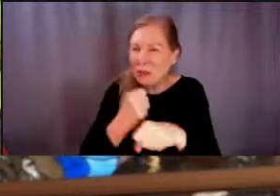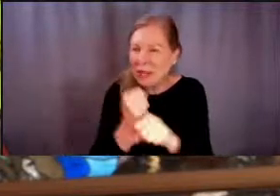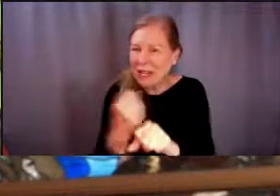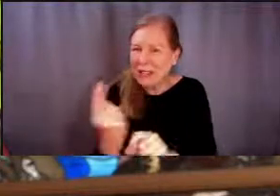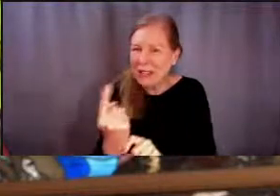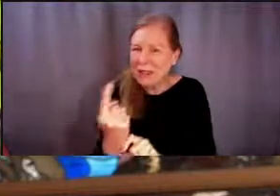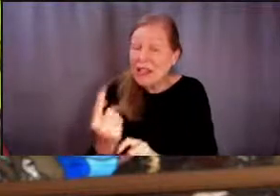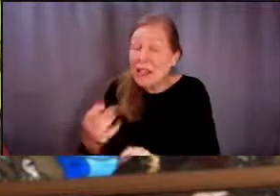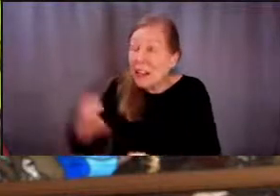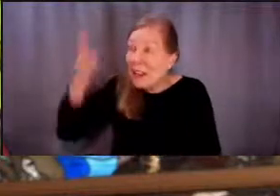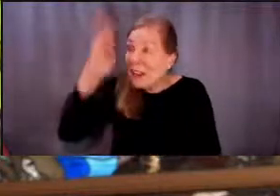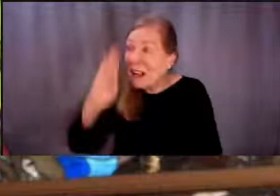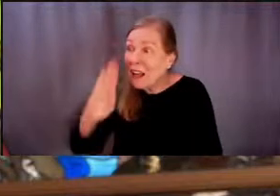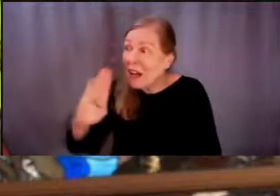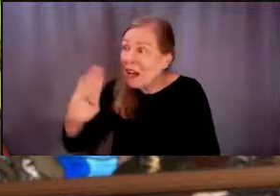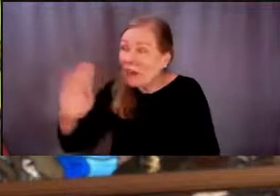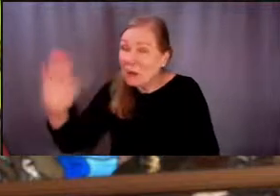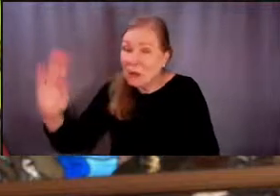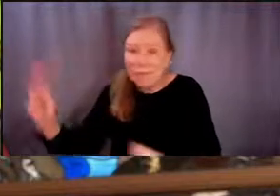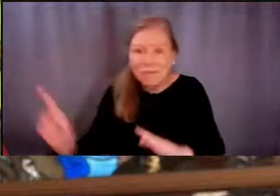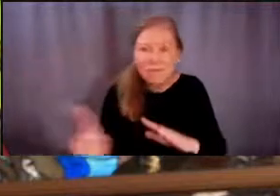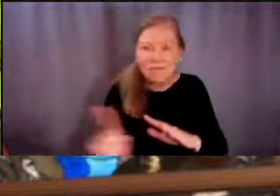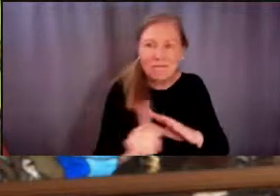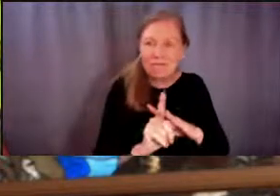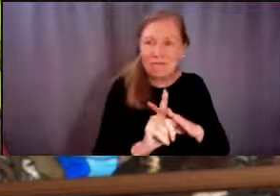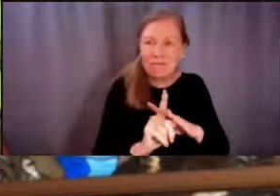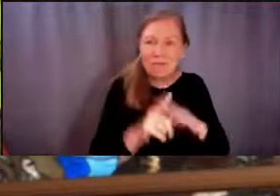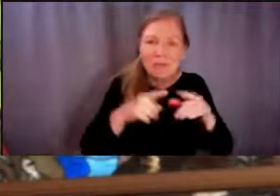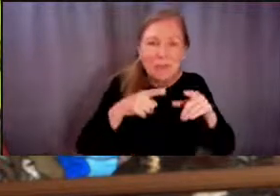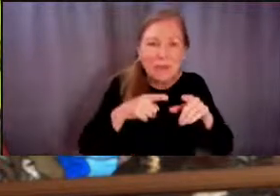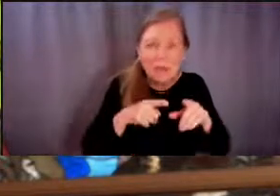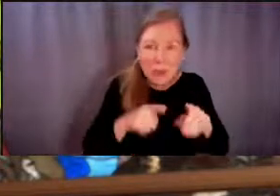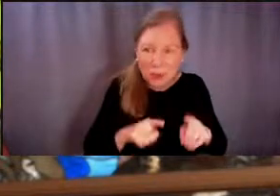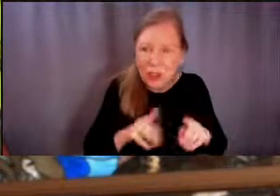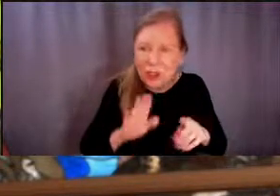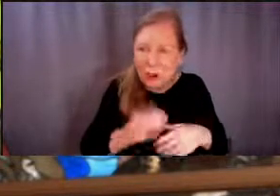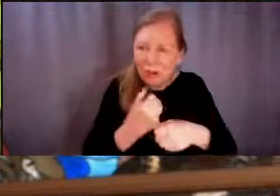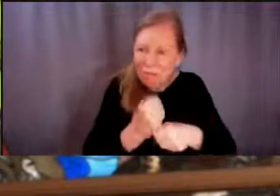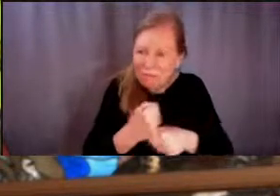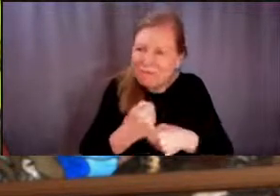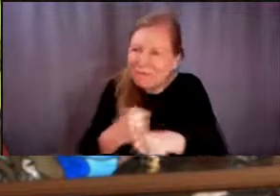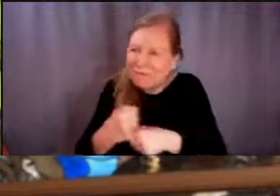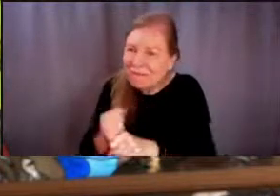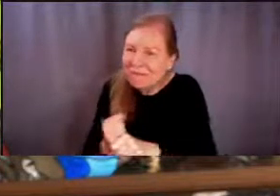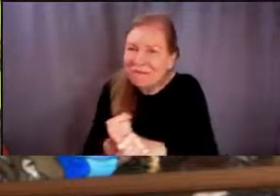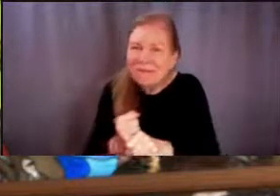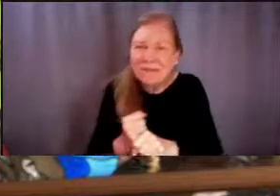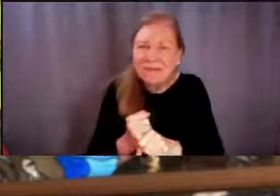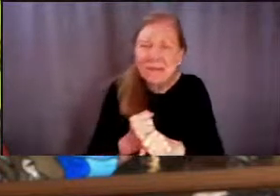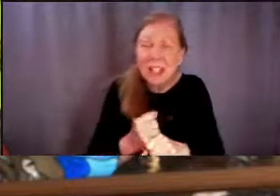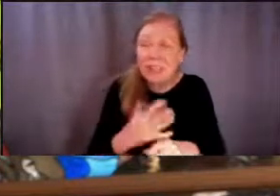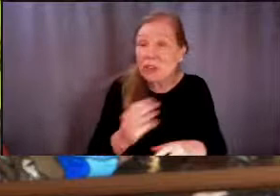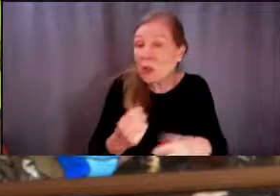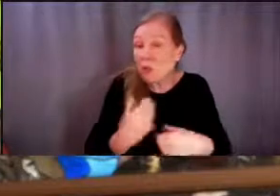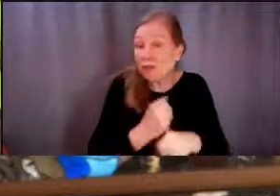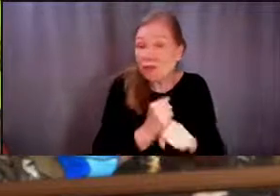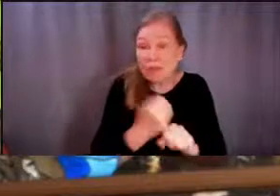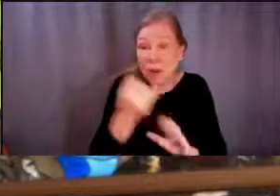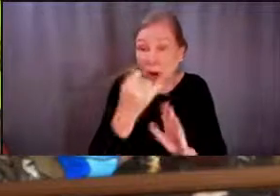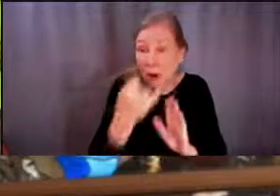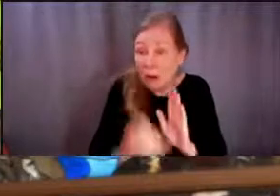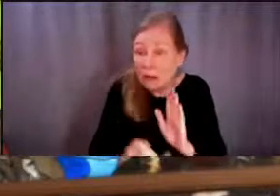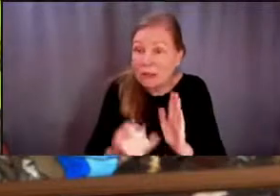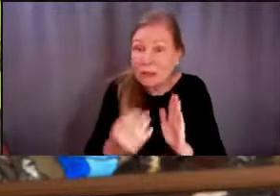and meets you in the midst of that creative space. Because when we're creating art,